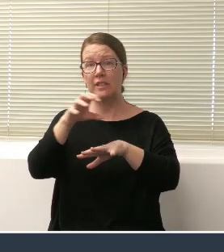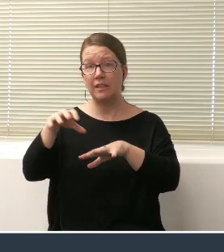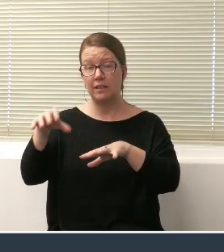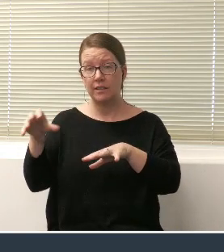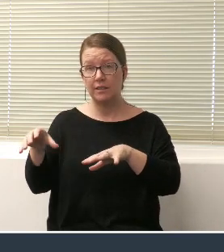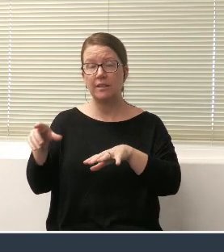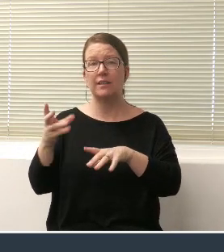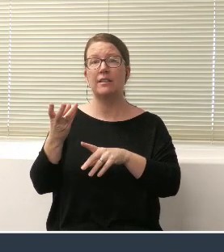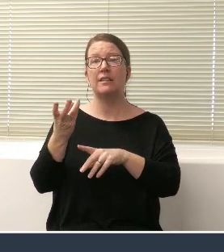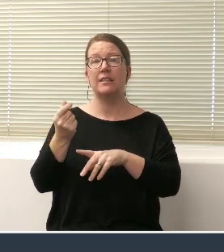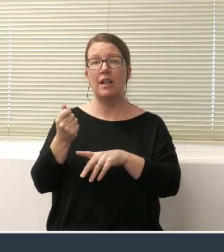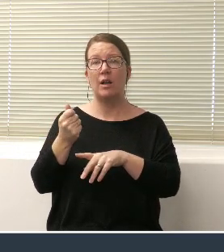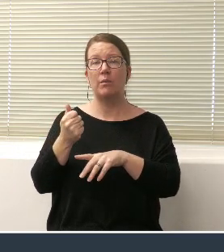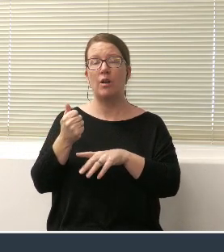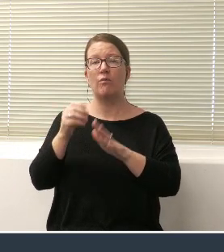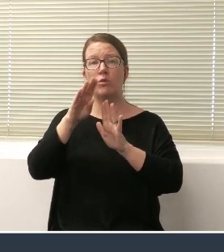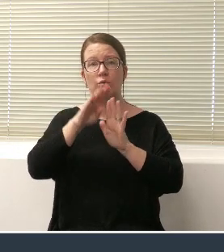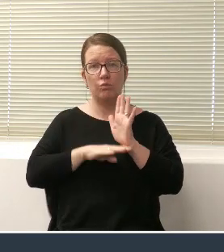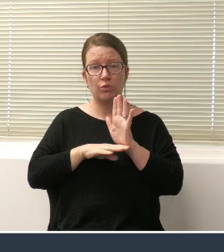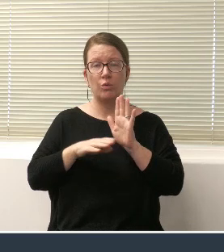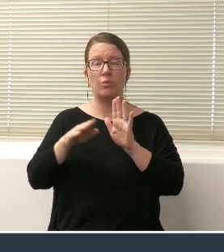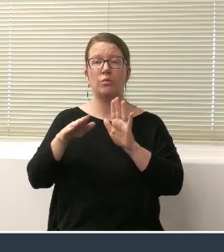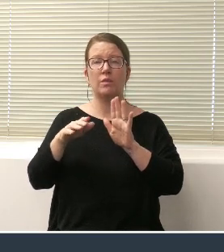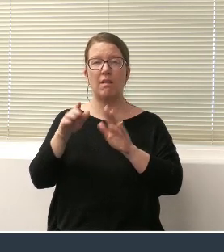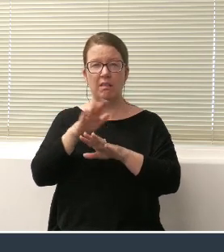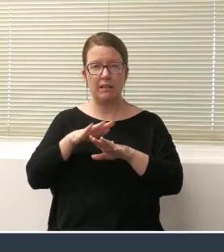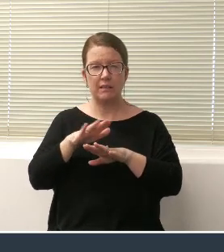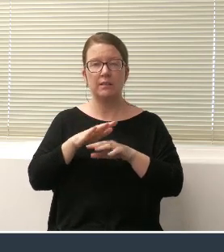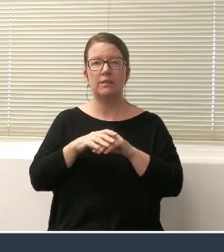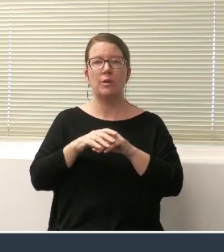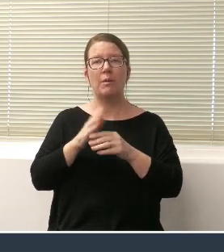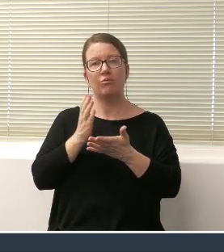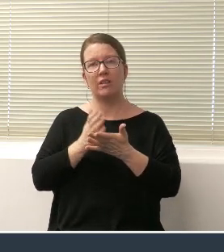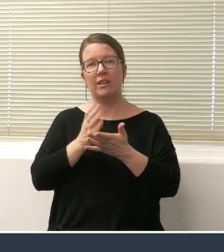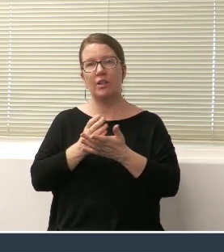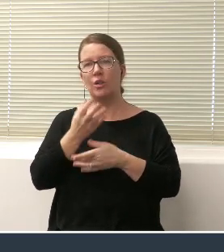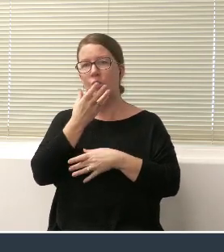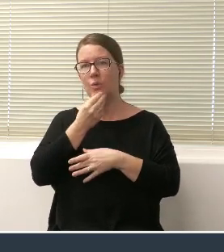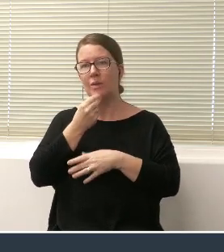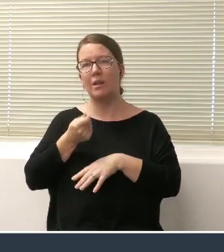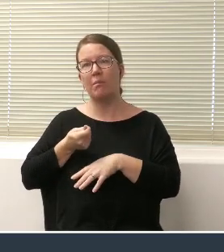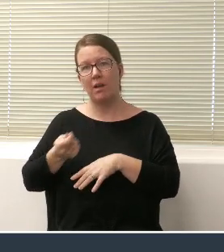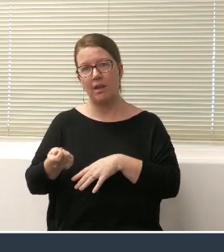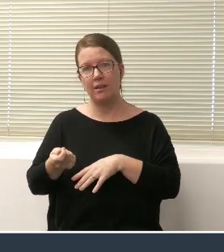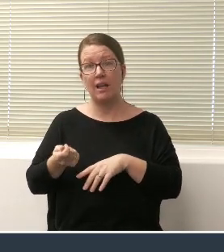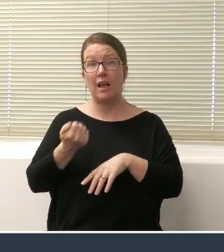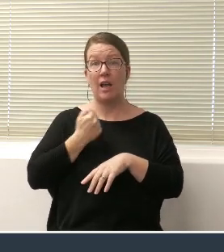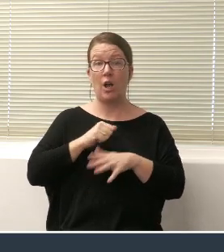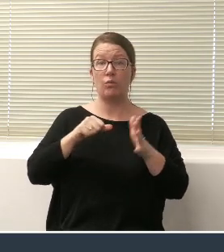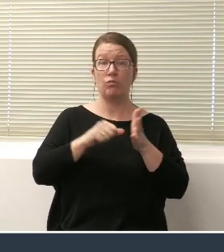and some of our regulatory stuff. However, I mean, ultimately user pays, and our ratepayers want their rates